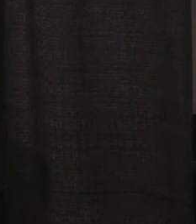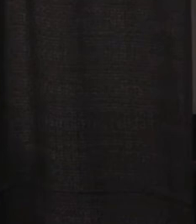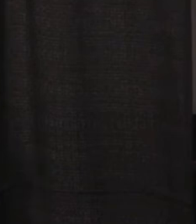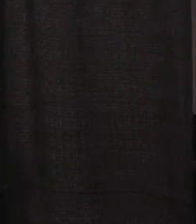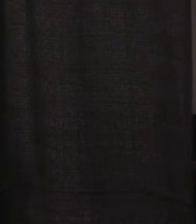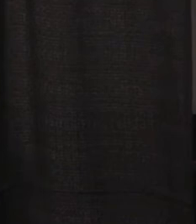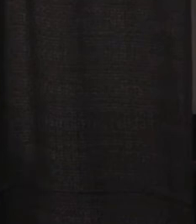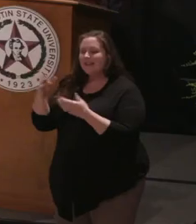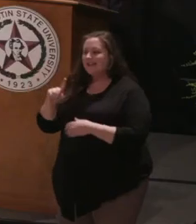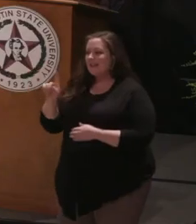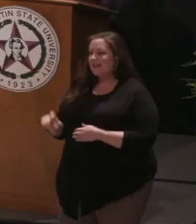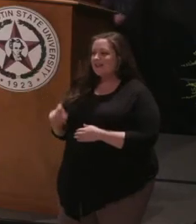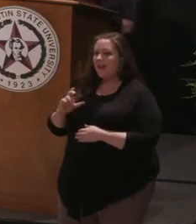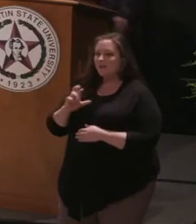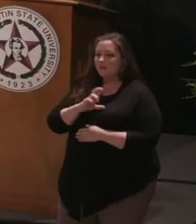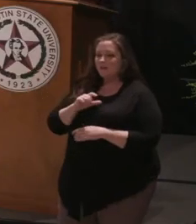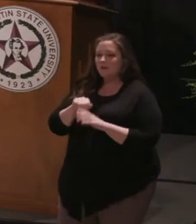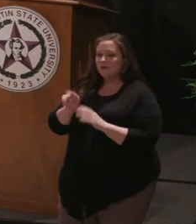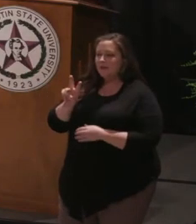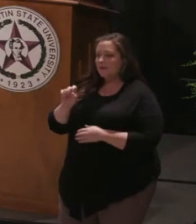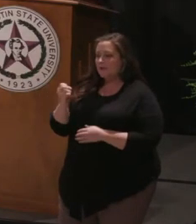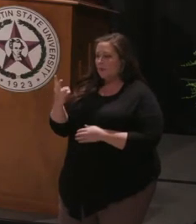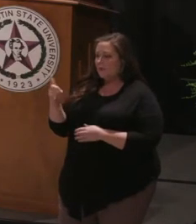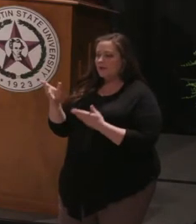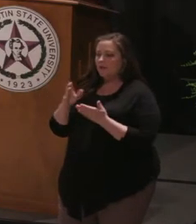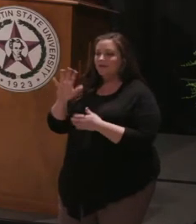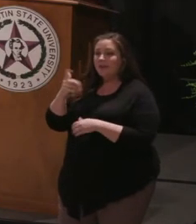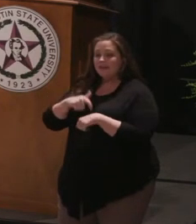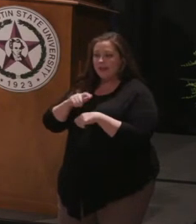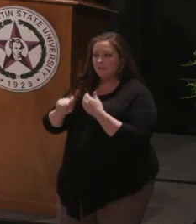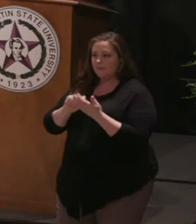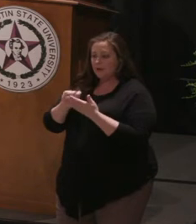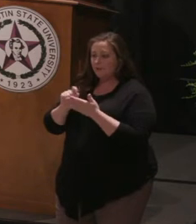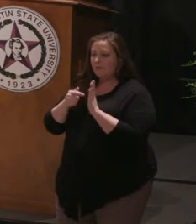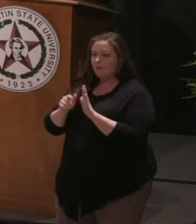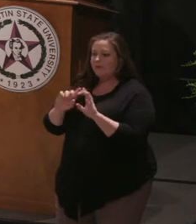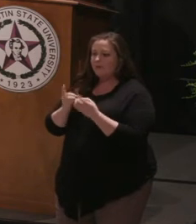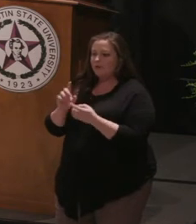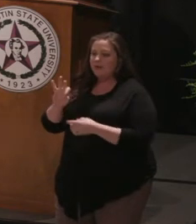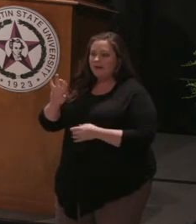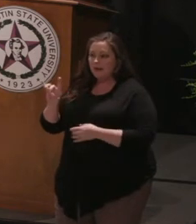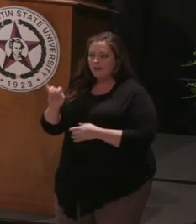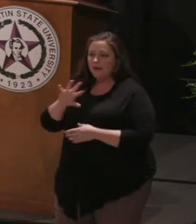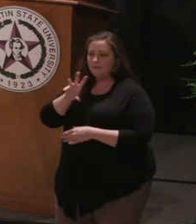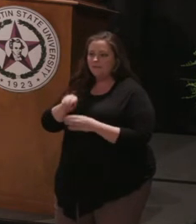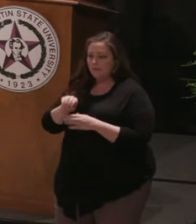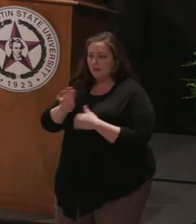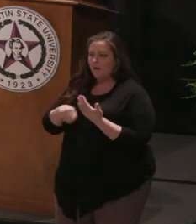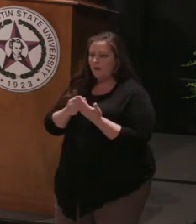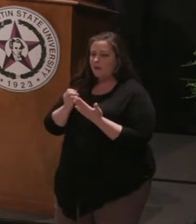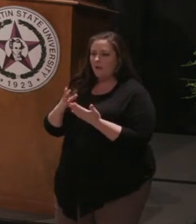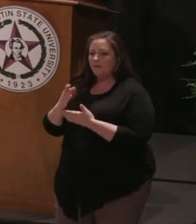the Texas House of Representatives in 2012 and is serving his fifth term representing District 98, which encompasses all